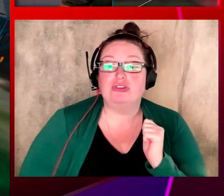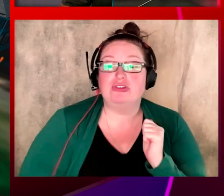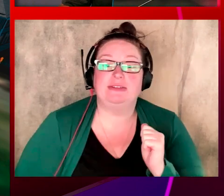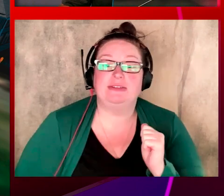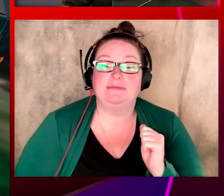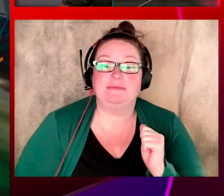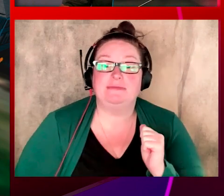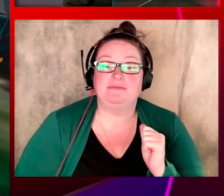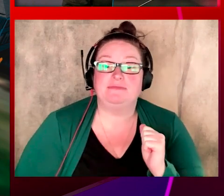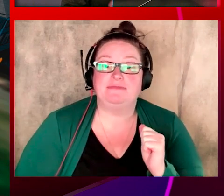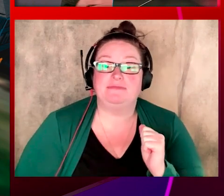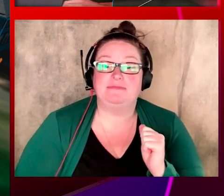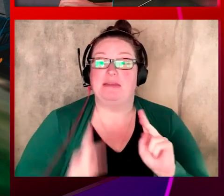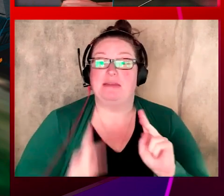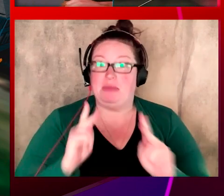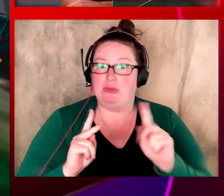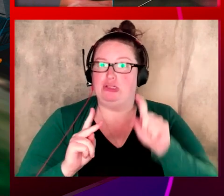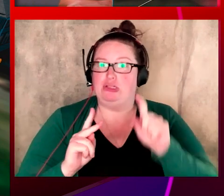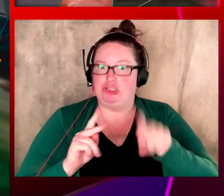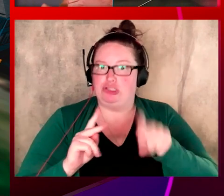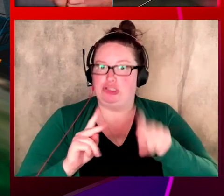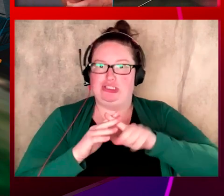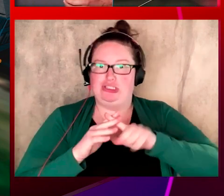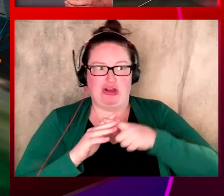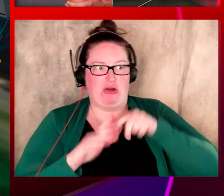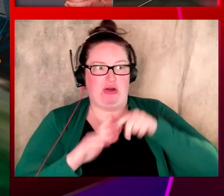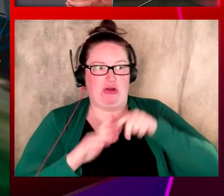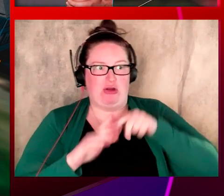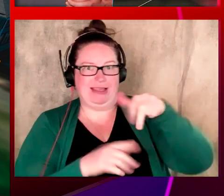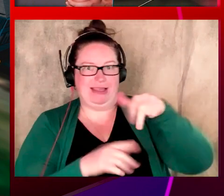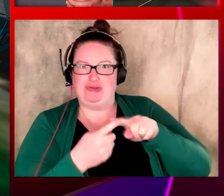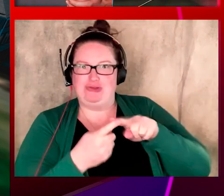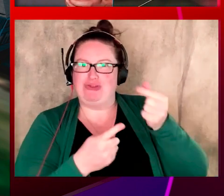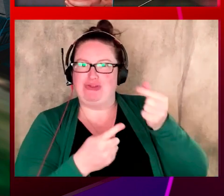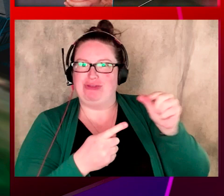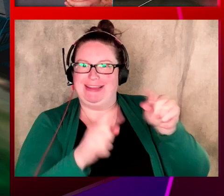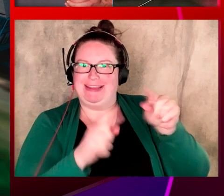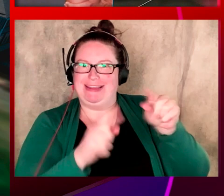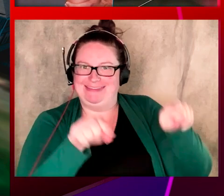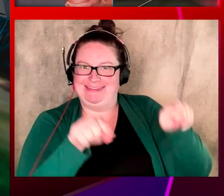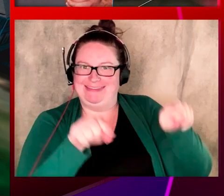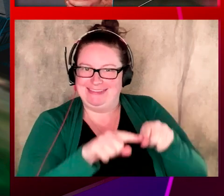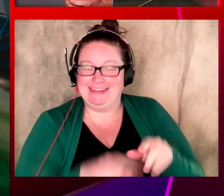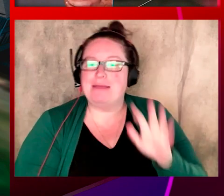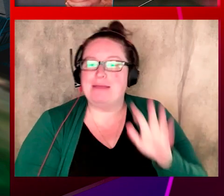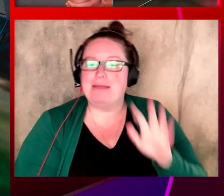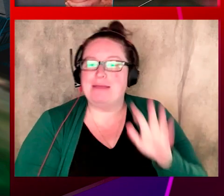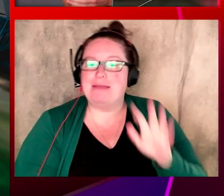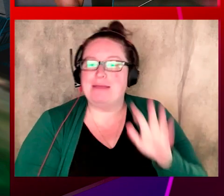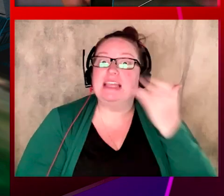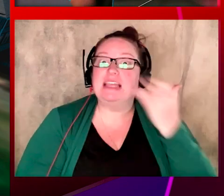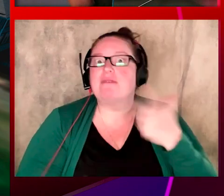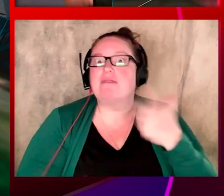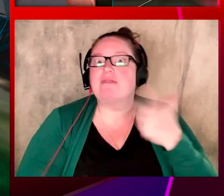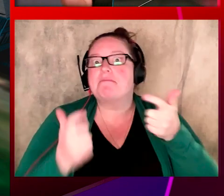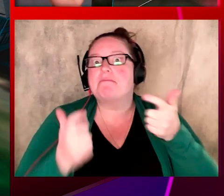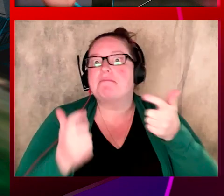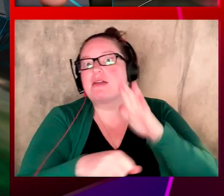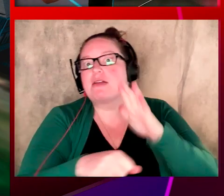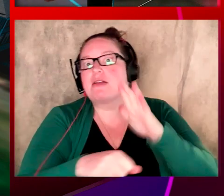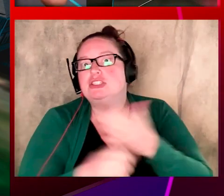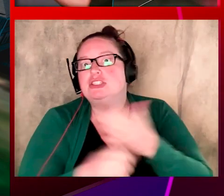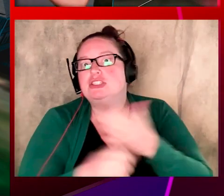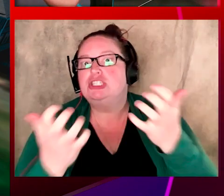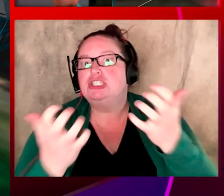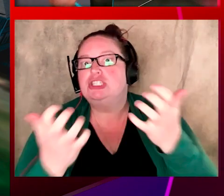then the people should start walking in this particular direction. But again, we got to that idea of like if you throw a big concert, you throw an event, you might want to understand